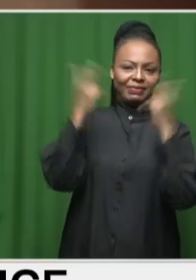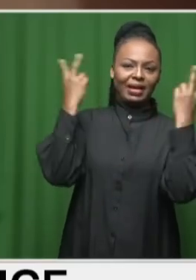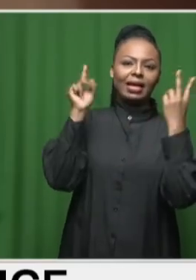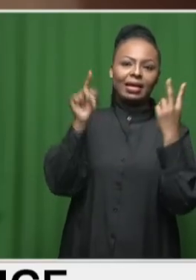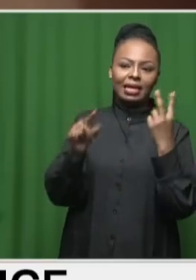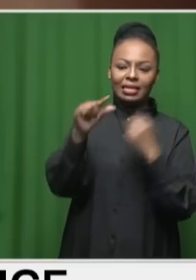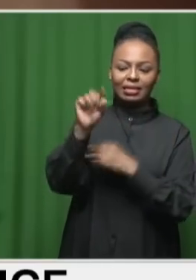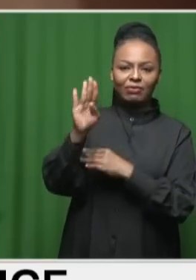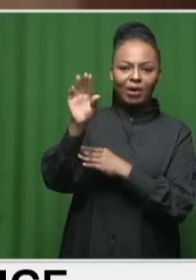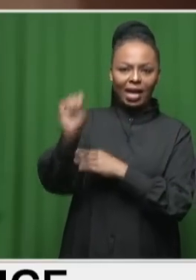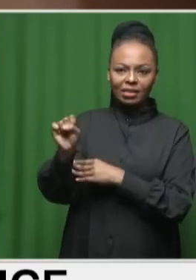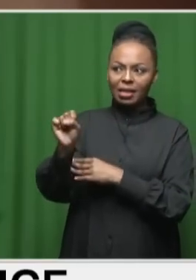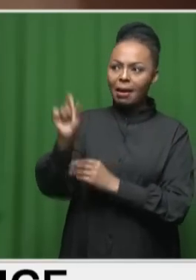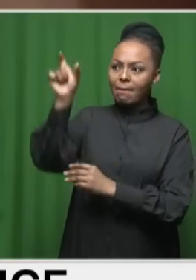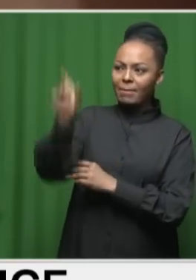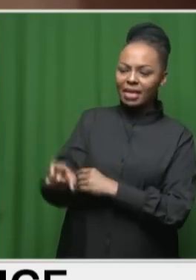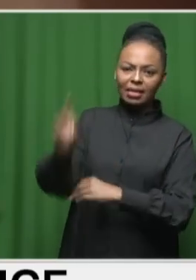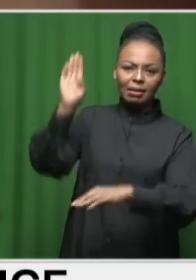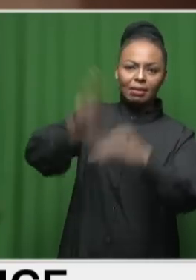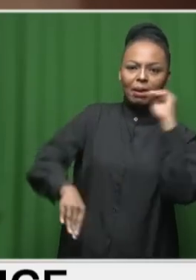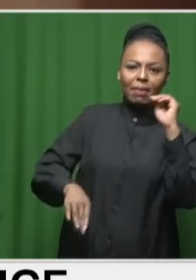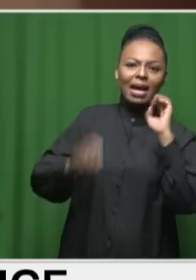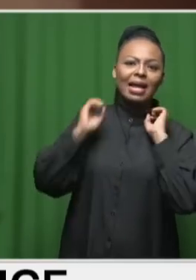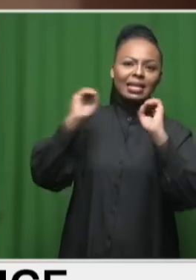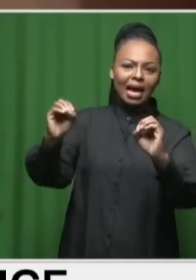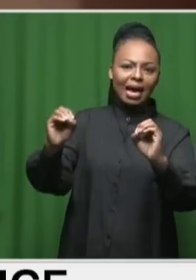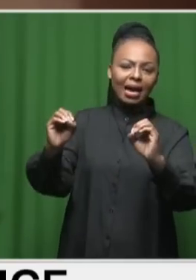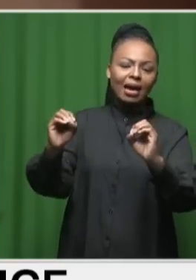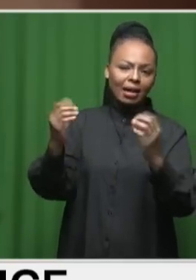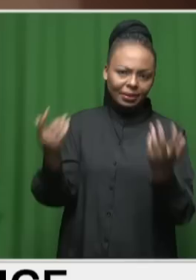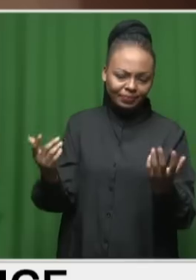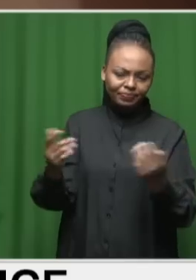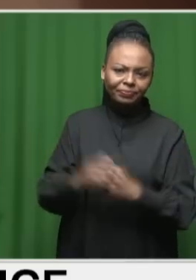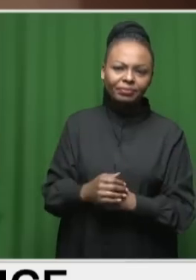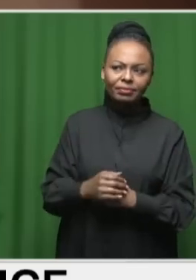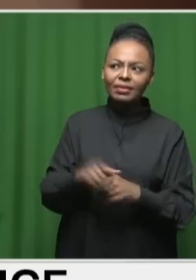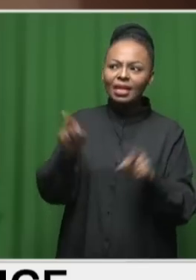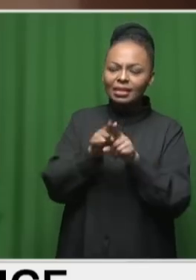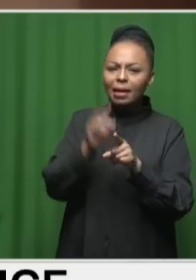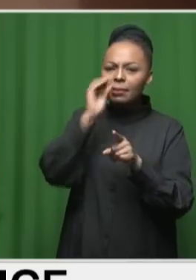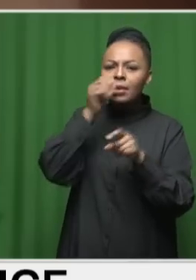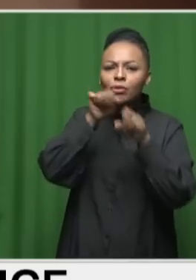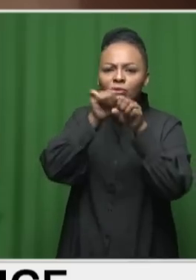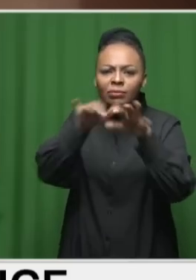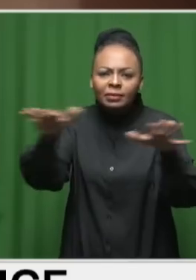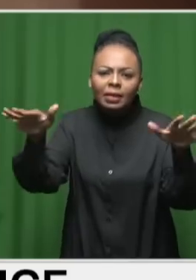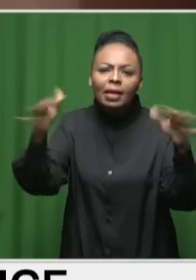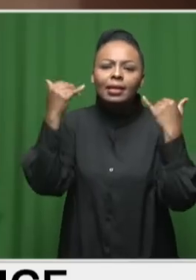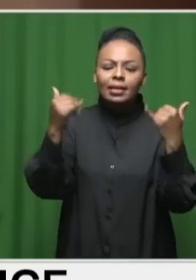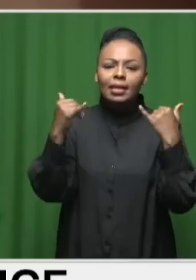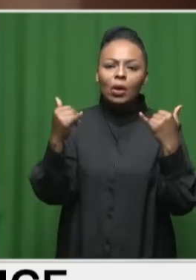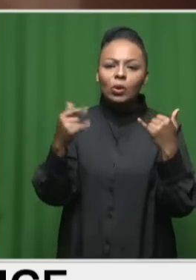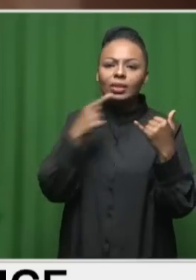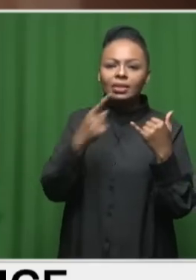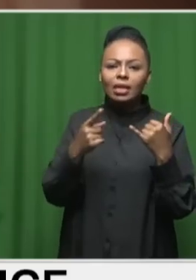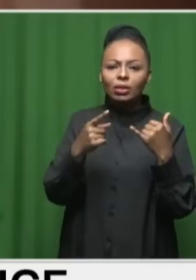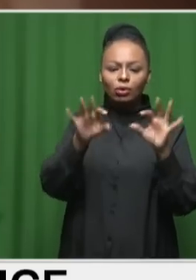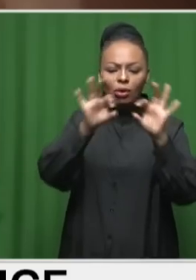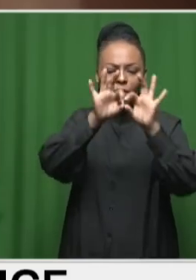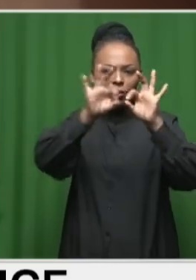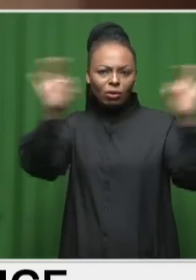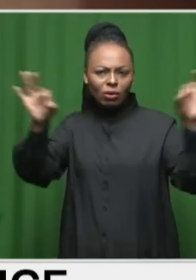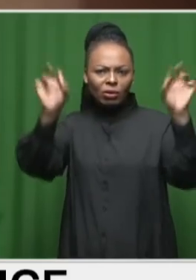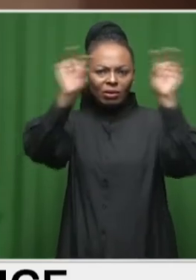never held them accountable. And so there was widespread torture going on in the prison through the use of electroshocks,